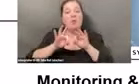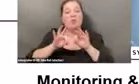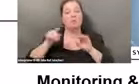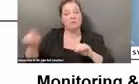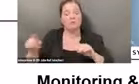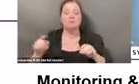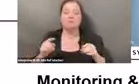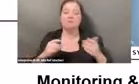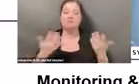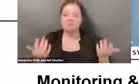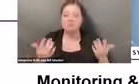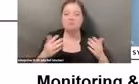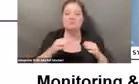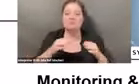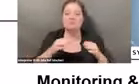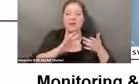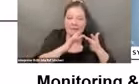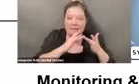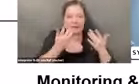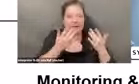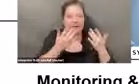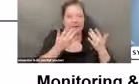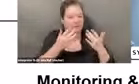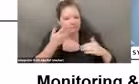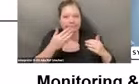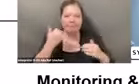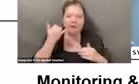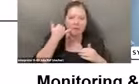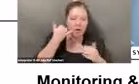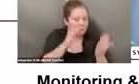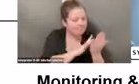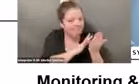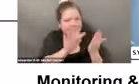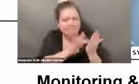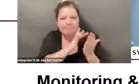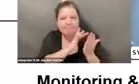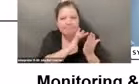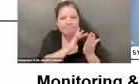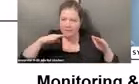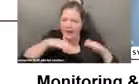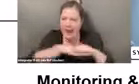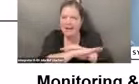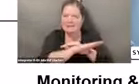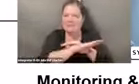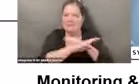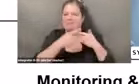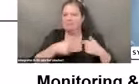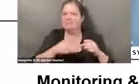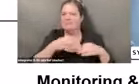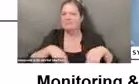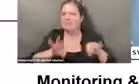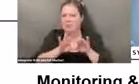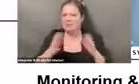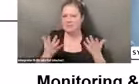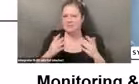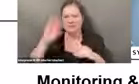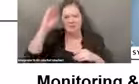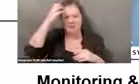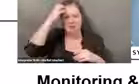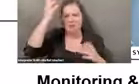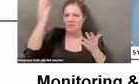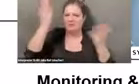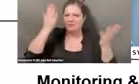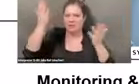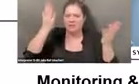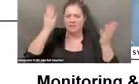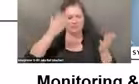and accessible mobile applications, and the authorities and municipalities are required